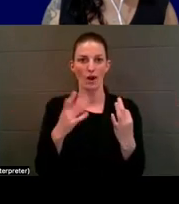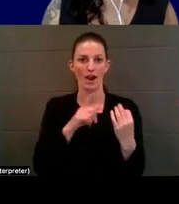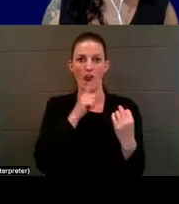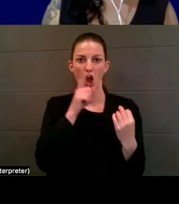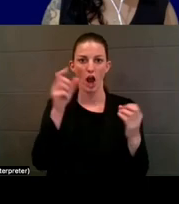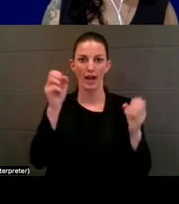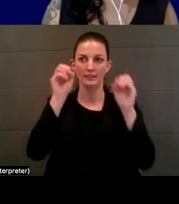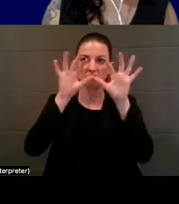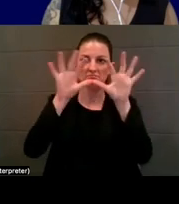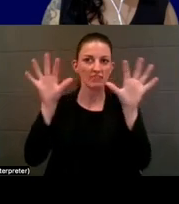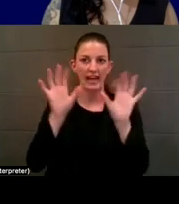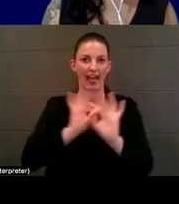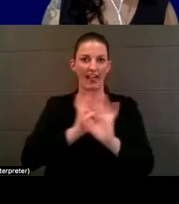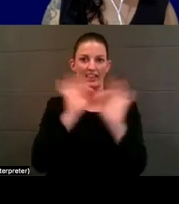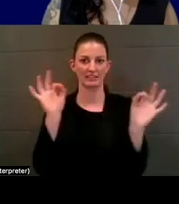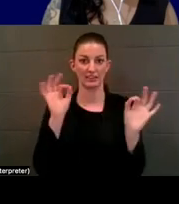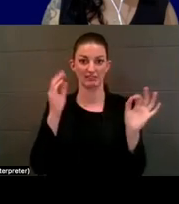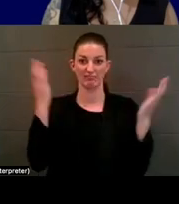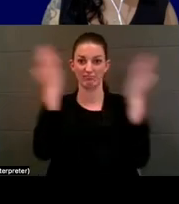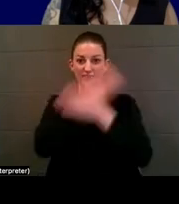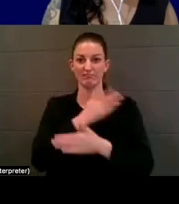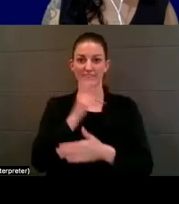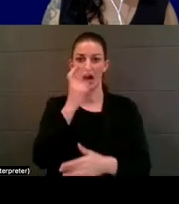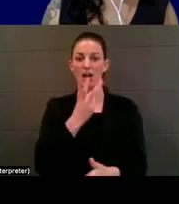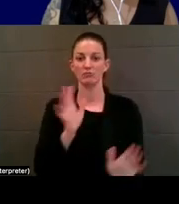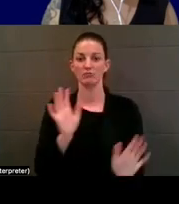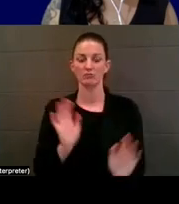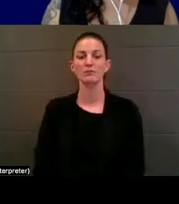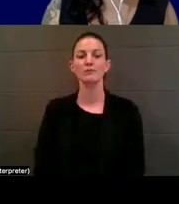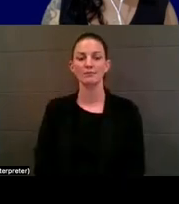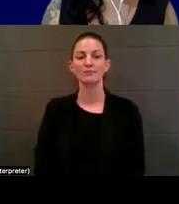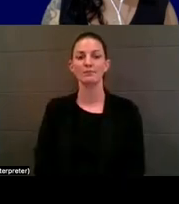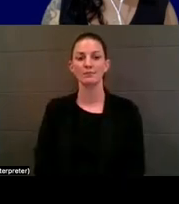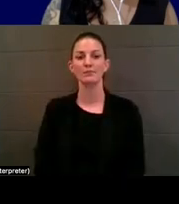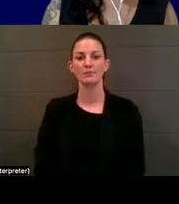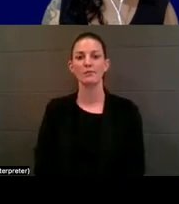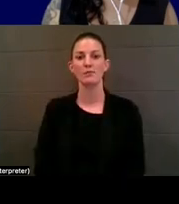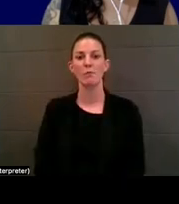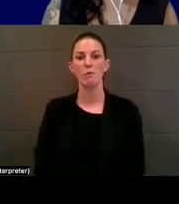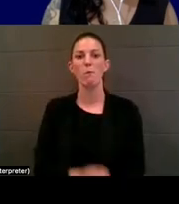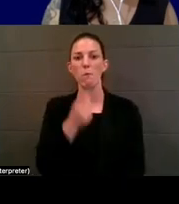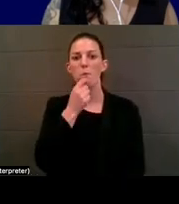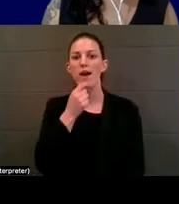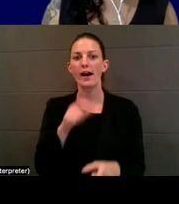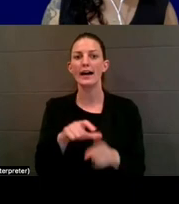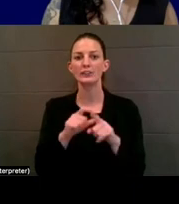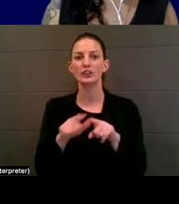anything like that. Mm-hmm. And, yeah, it has been a bit hard to learn to eat.